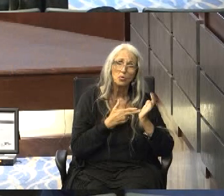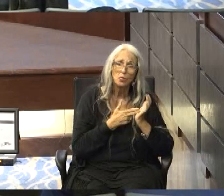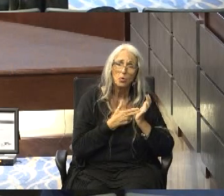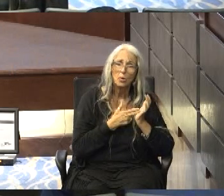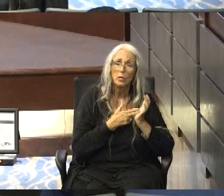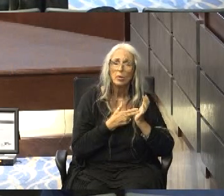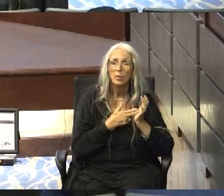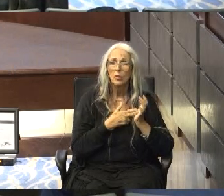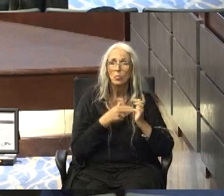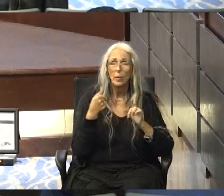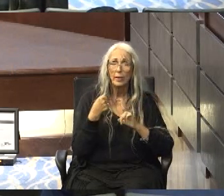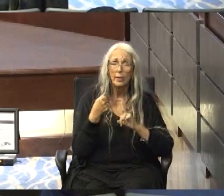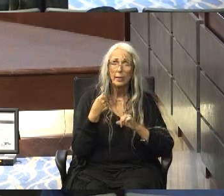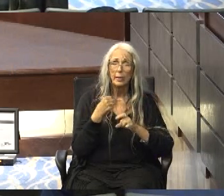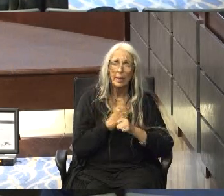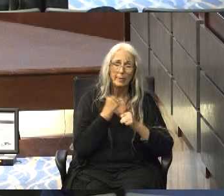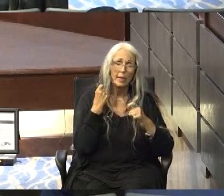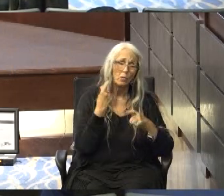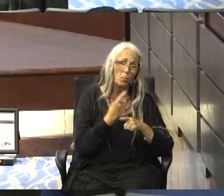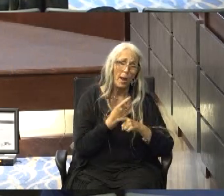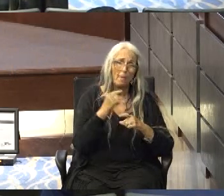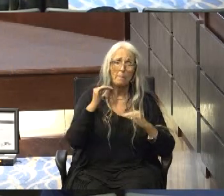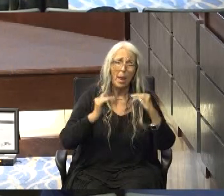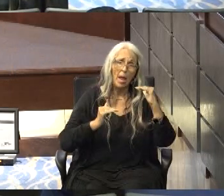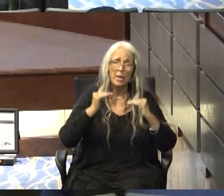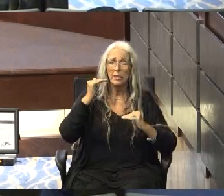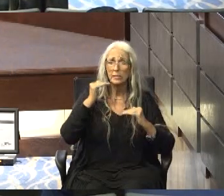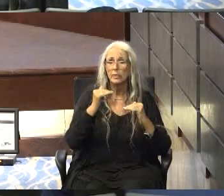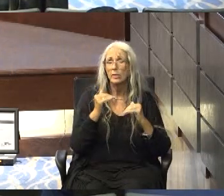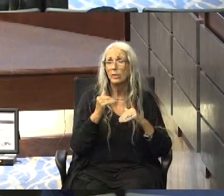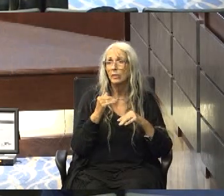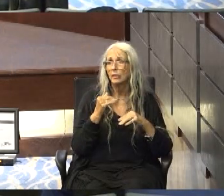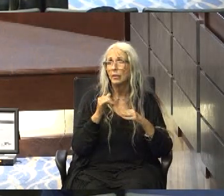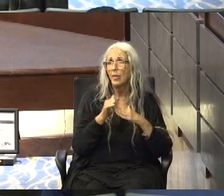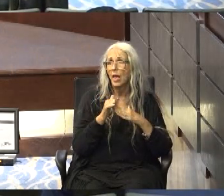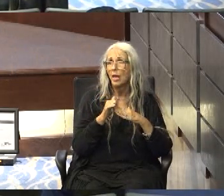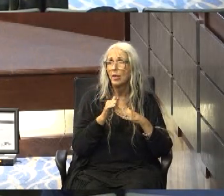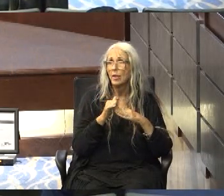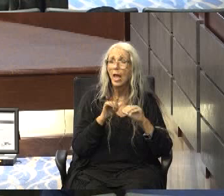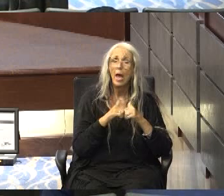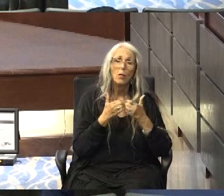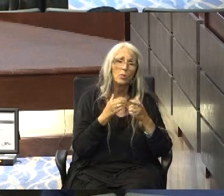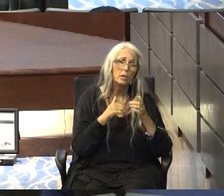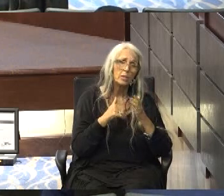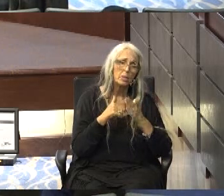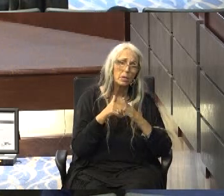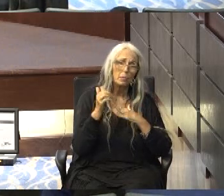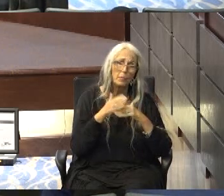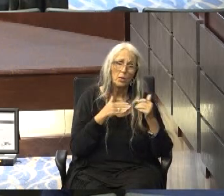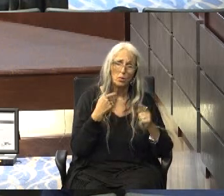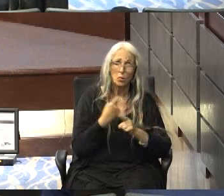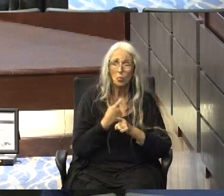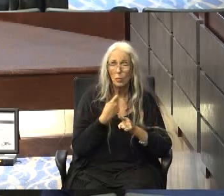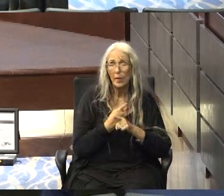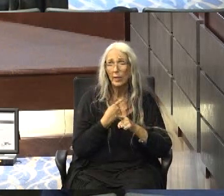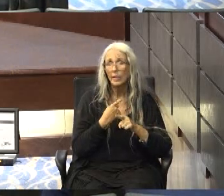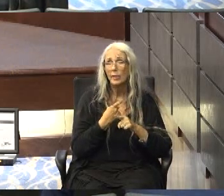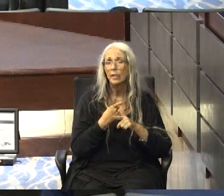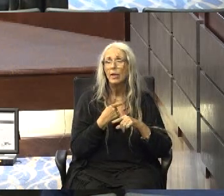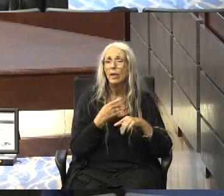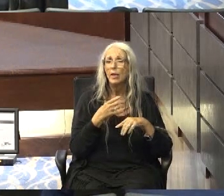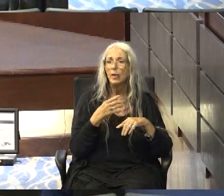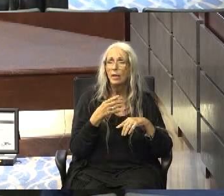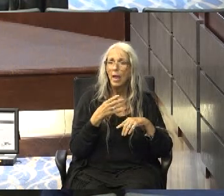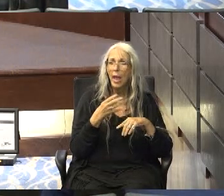we hit that right balance of ensuring that we are looking at how to build our developments correctly and not at the same time